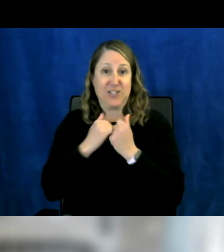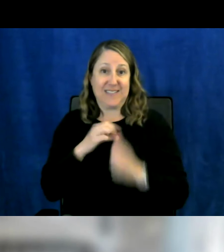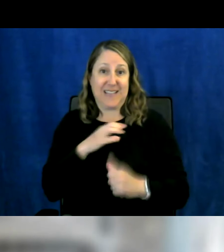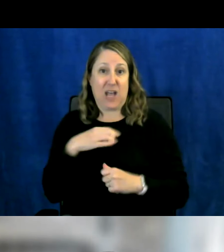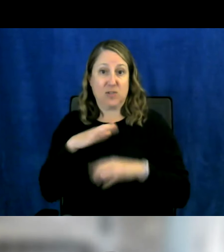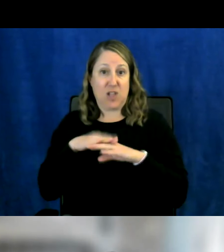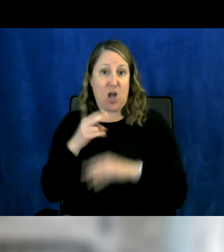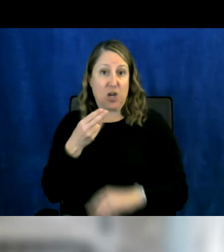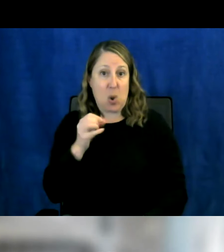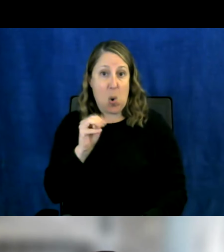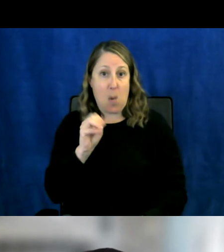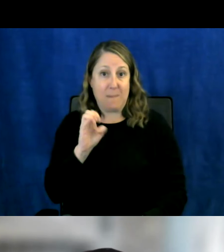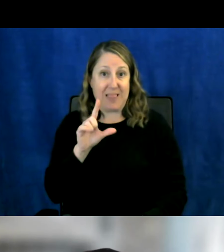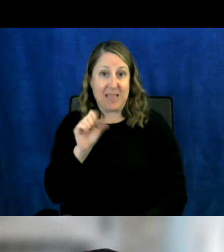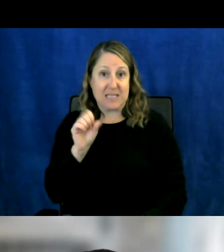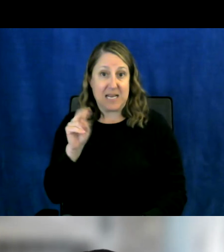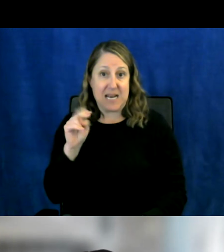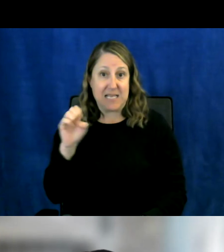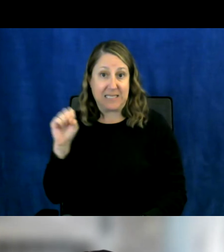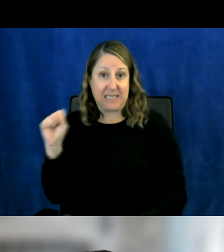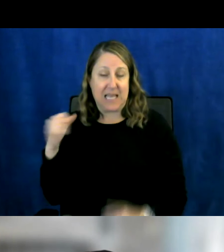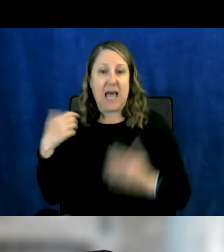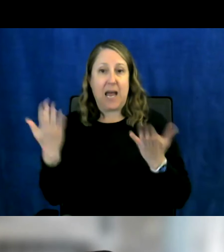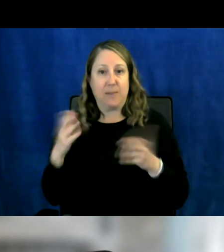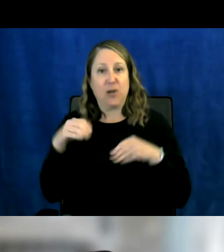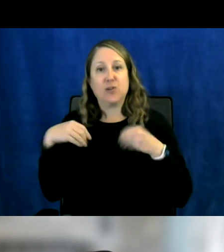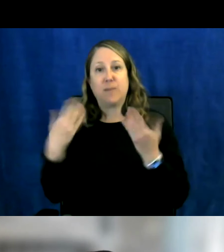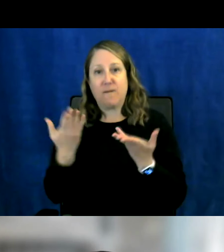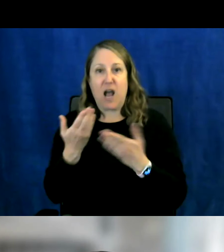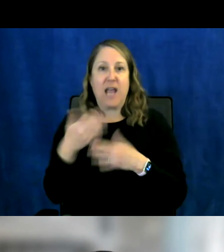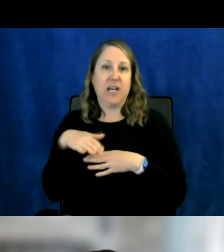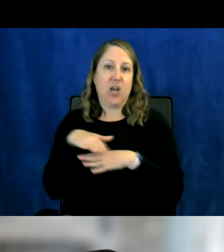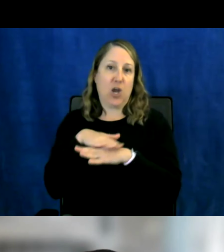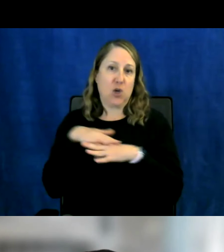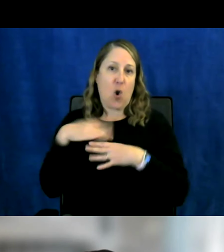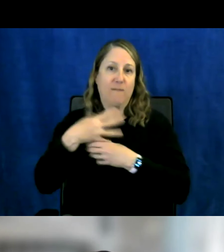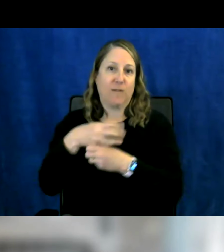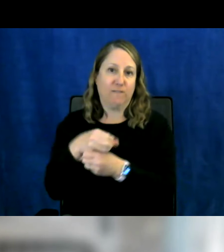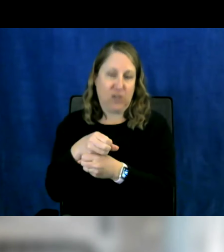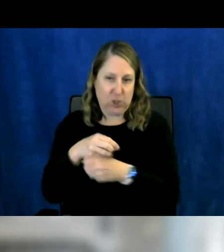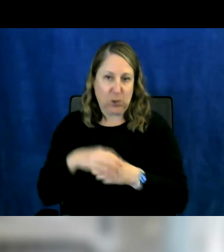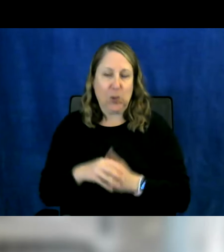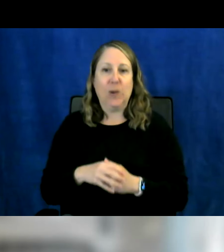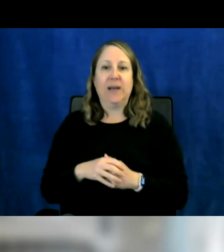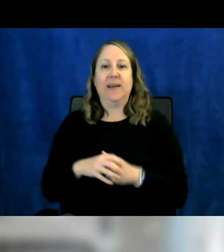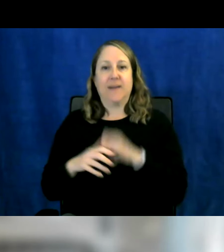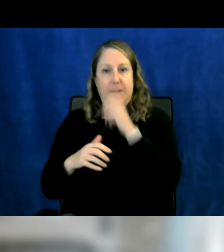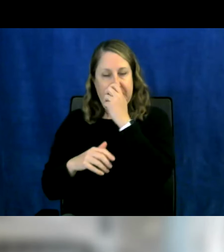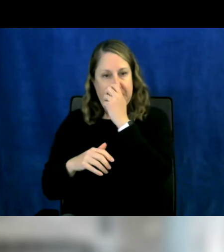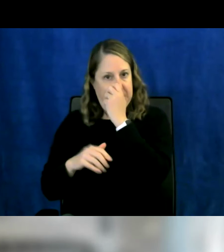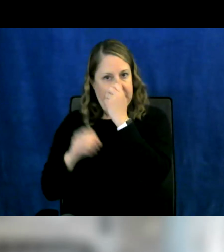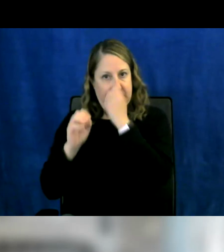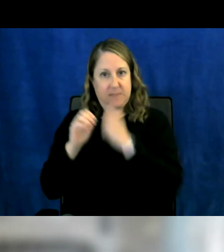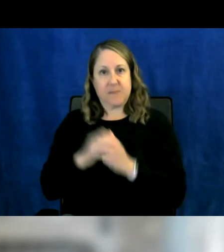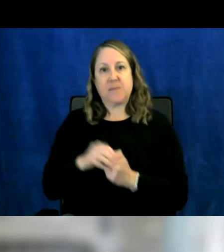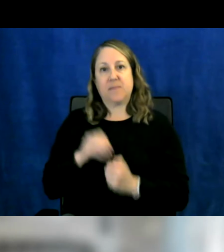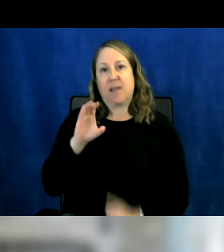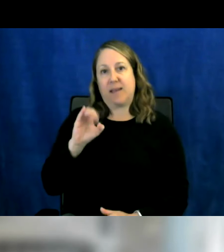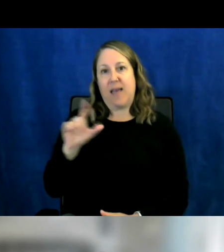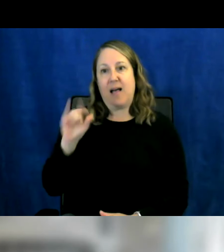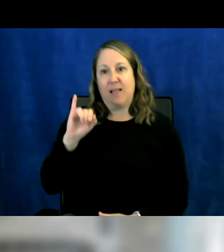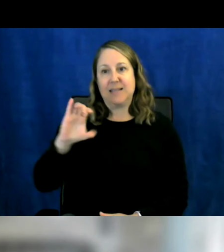an overview of the California Interagency Council on Homelessness, or CAL-ICH, and the action plan for preventing and